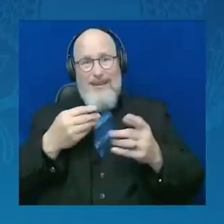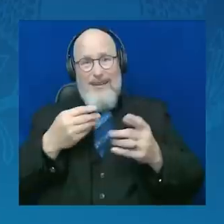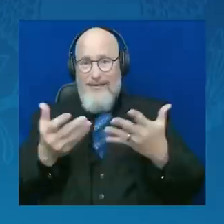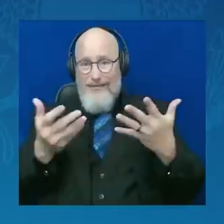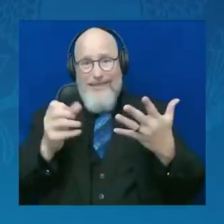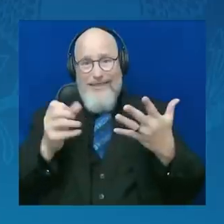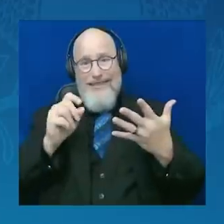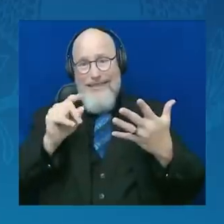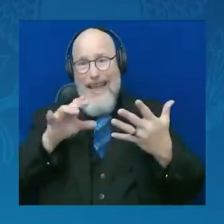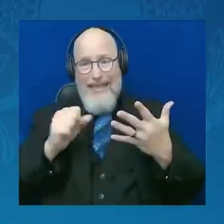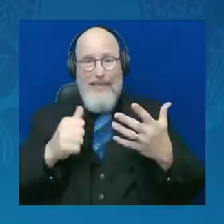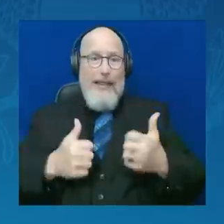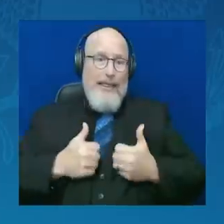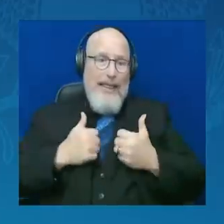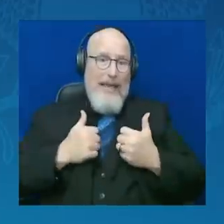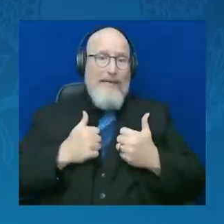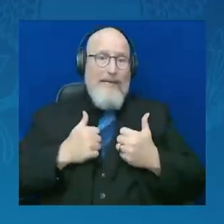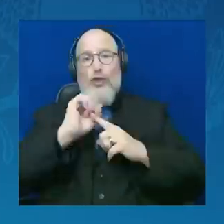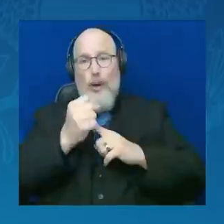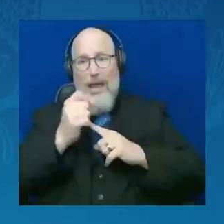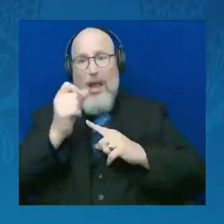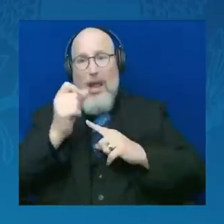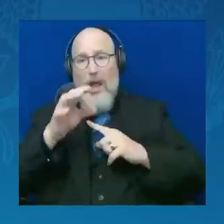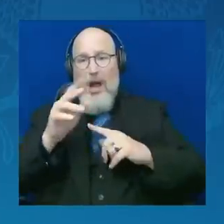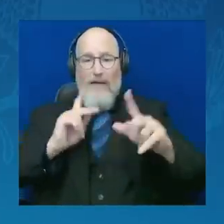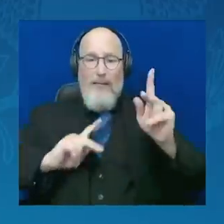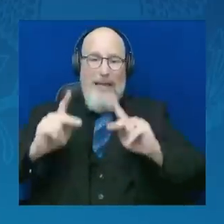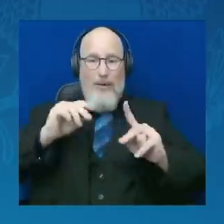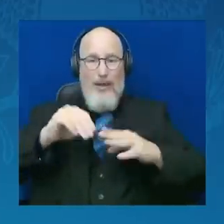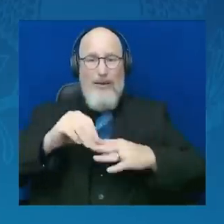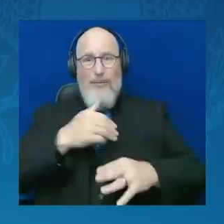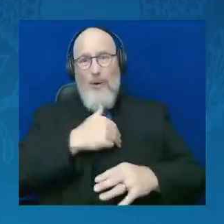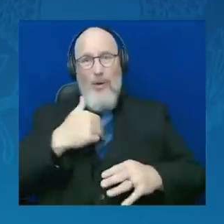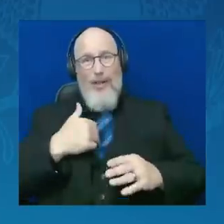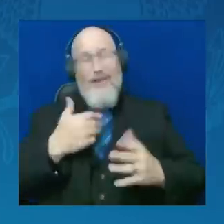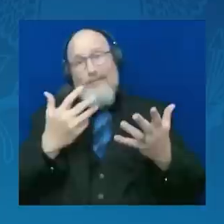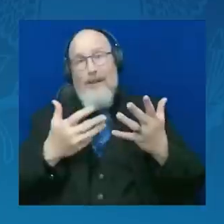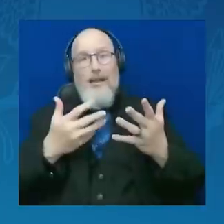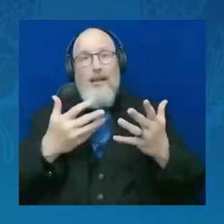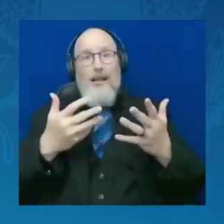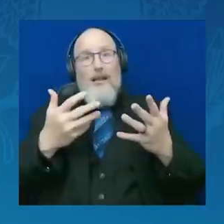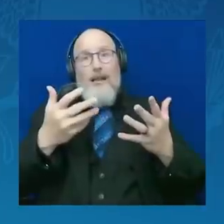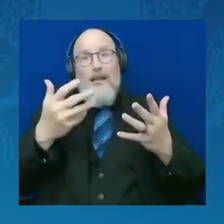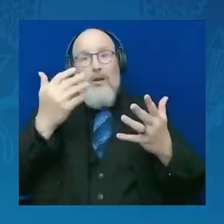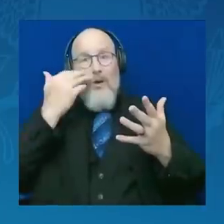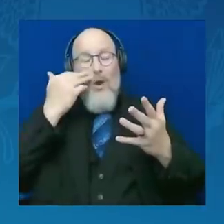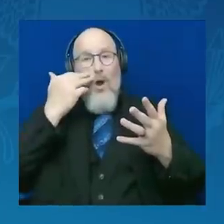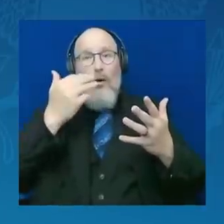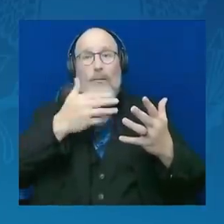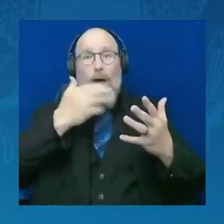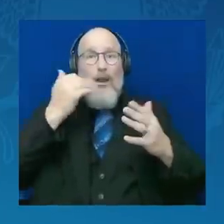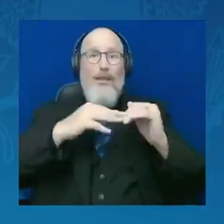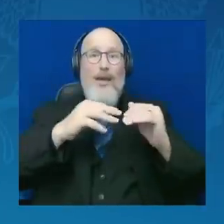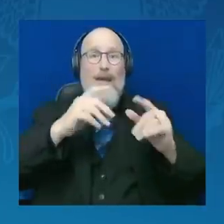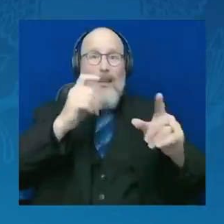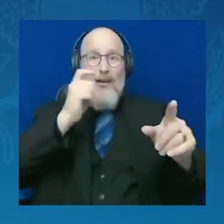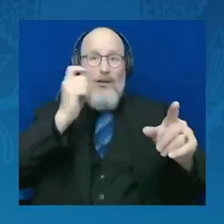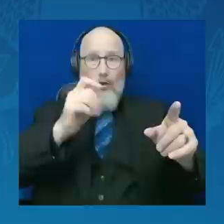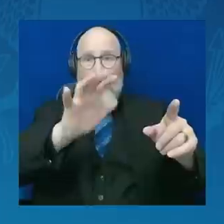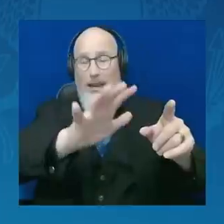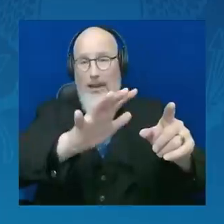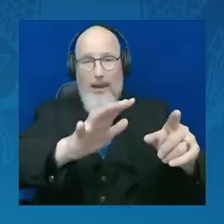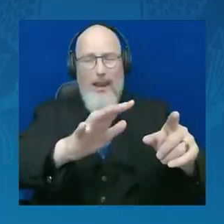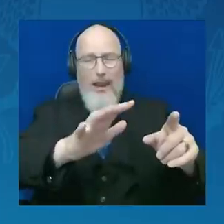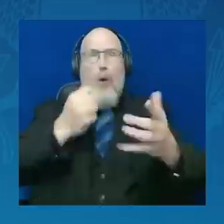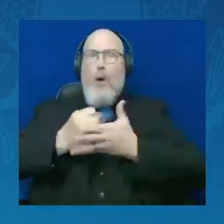of an ordinary Ukrainian citizen, although we are not among those wealthy countries of Western Europe, but our living standards have increased over the